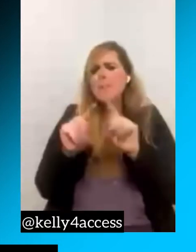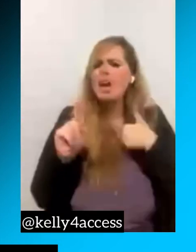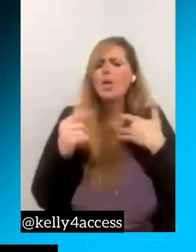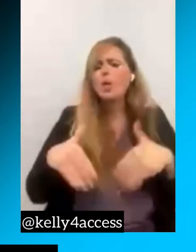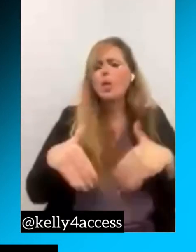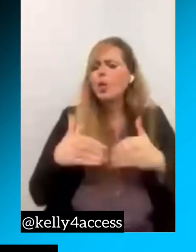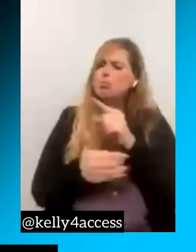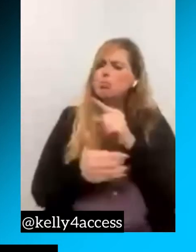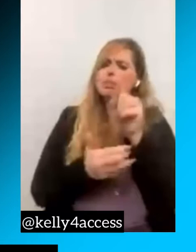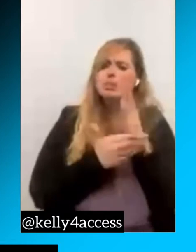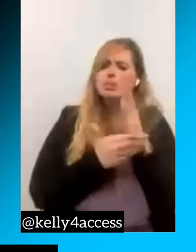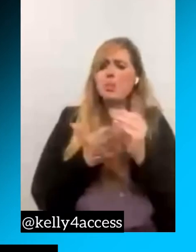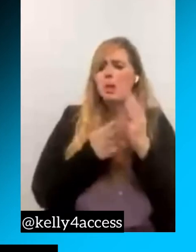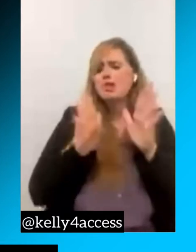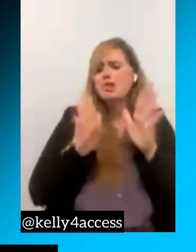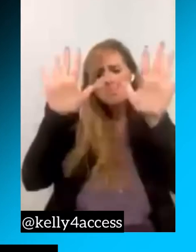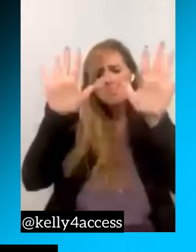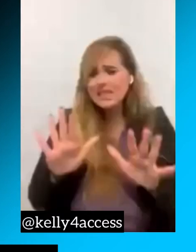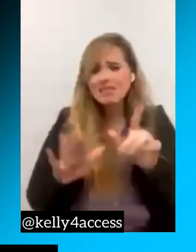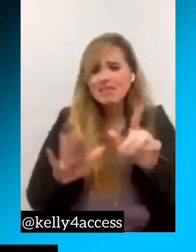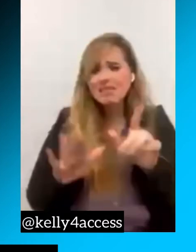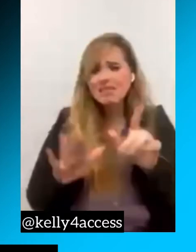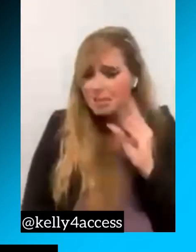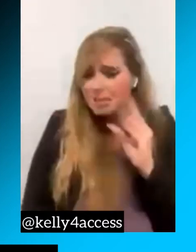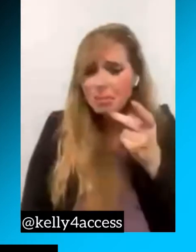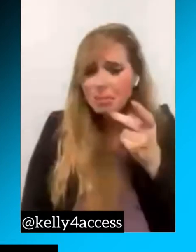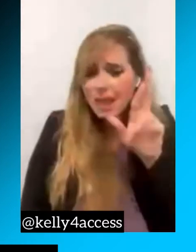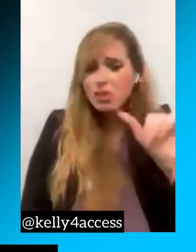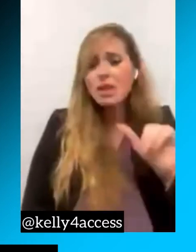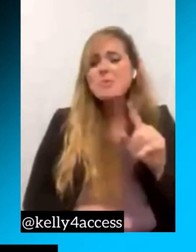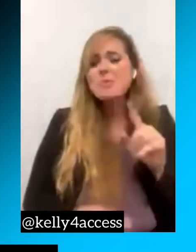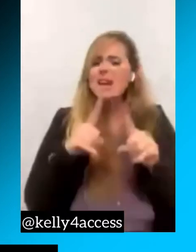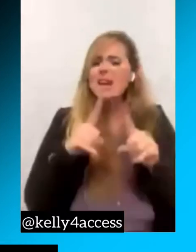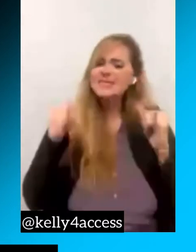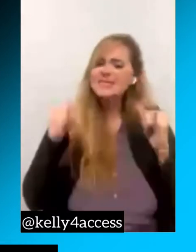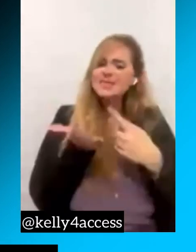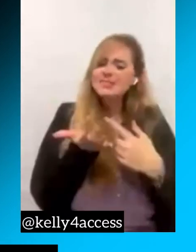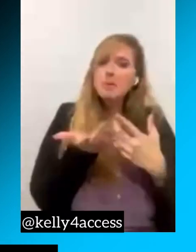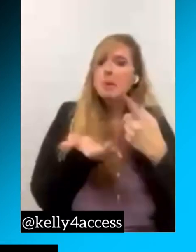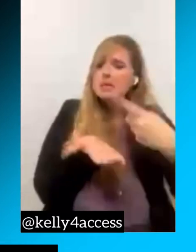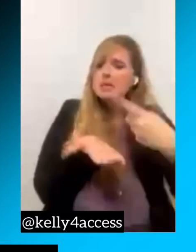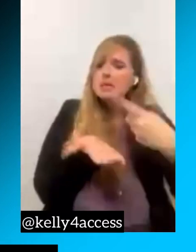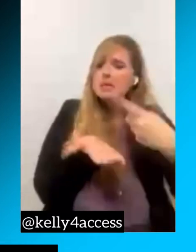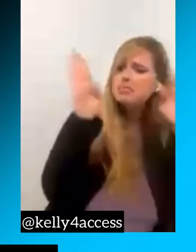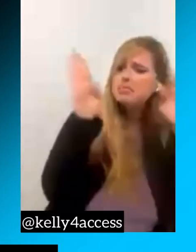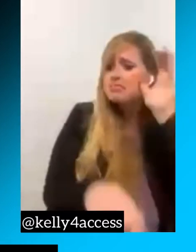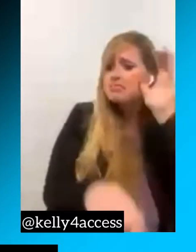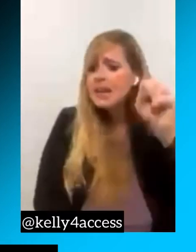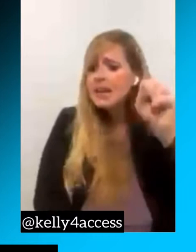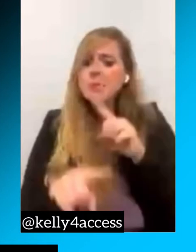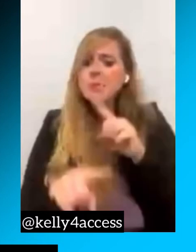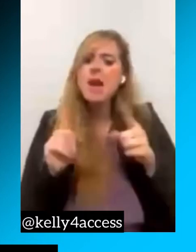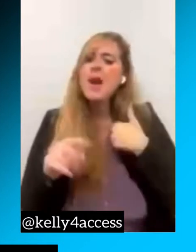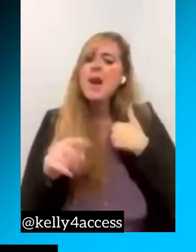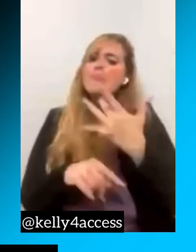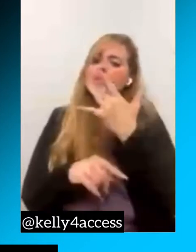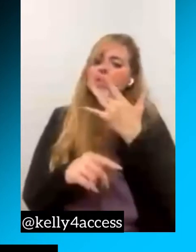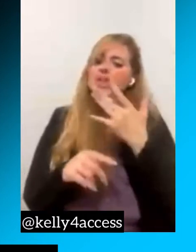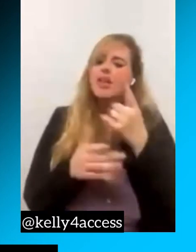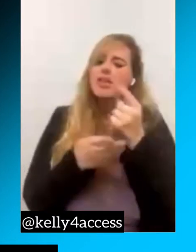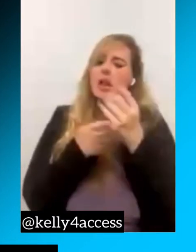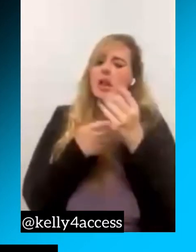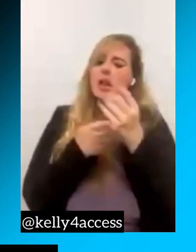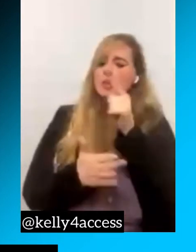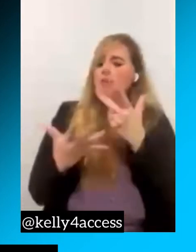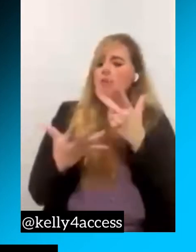well who don't have any knowledge about polyamory, but still can be inclusive about that. But generally, I would want to seek out someone who has